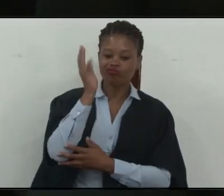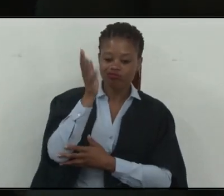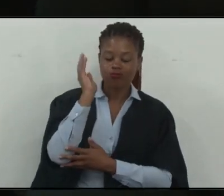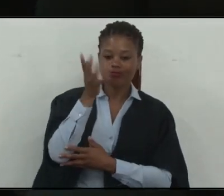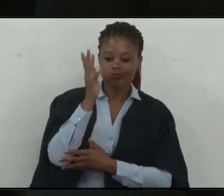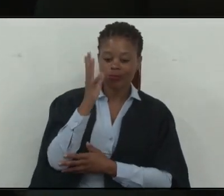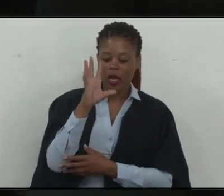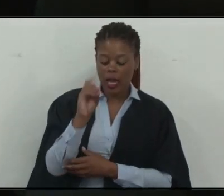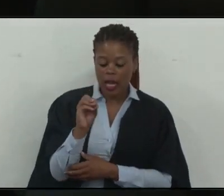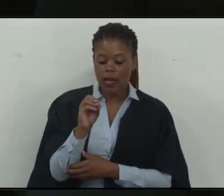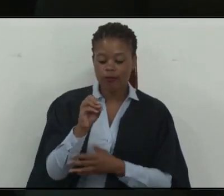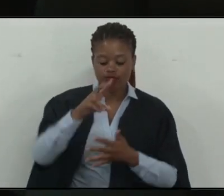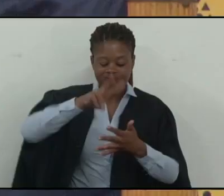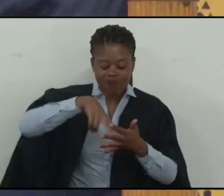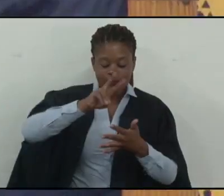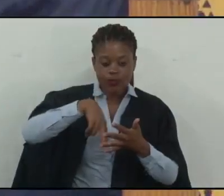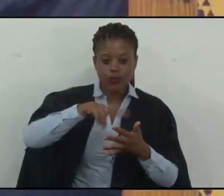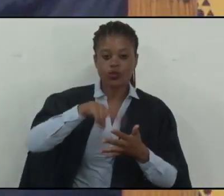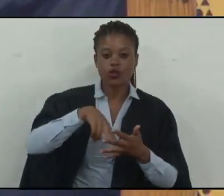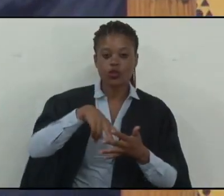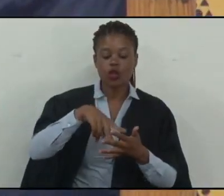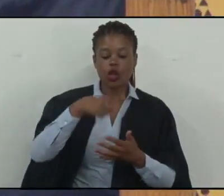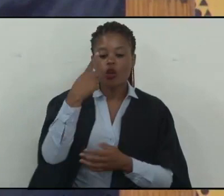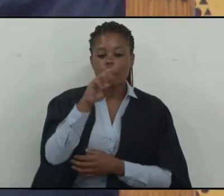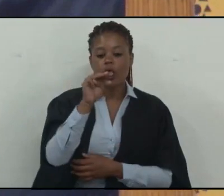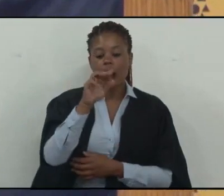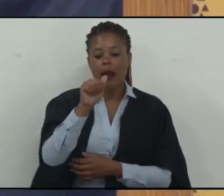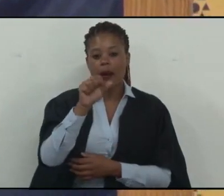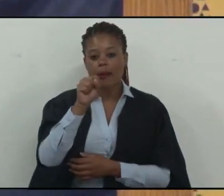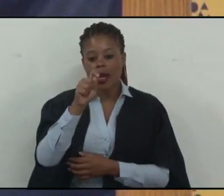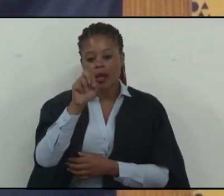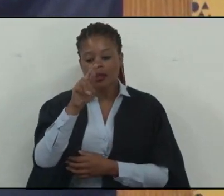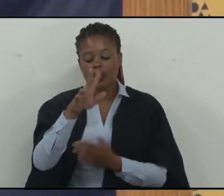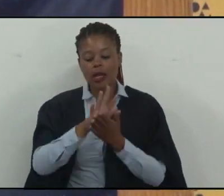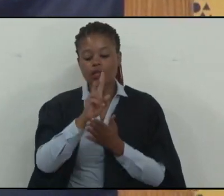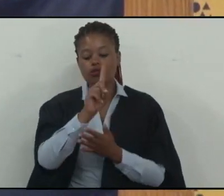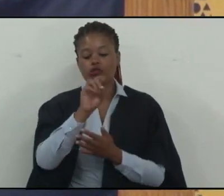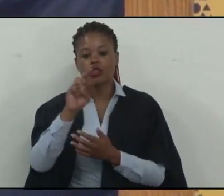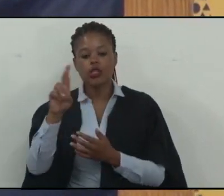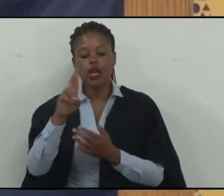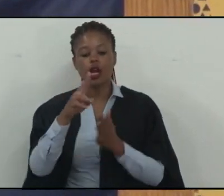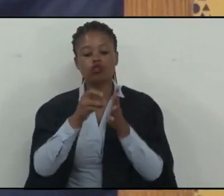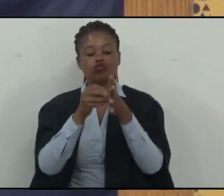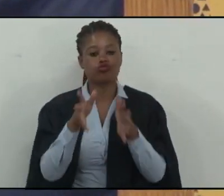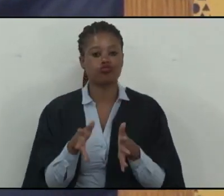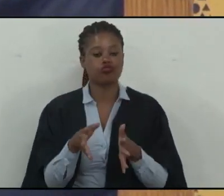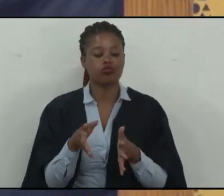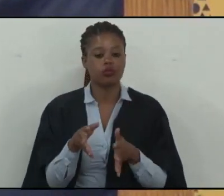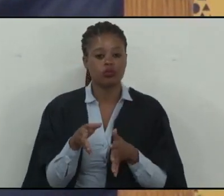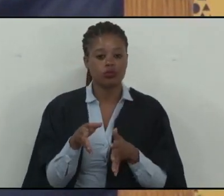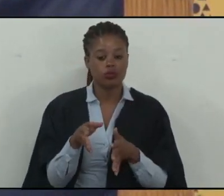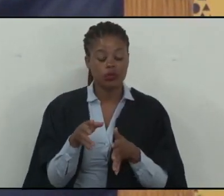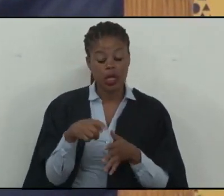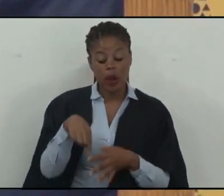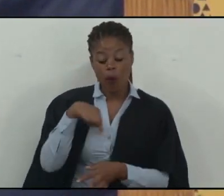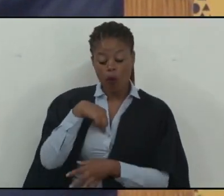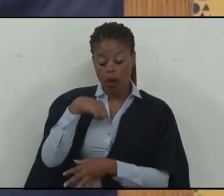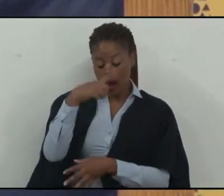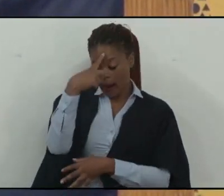available and read that for both the master's and the doctoral students. We